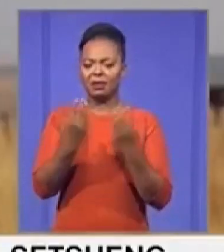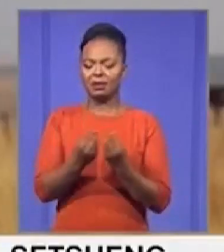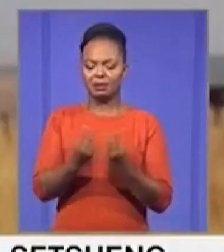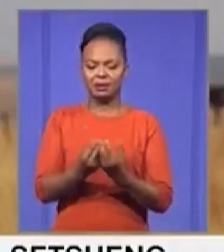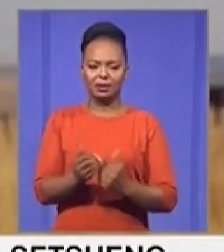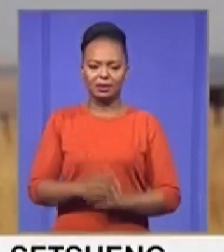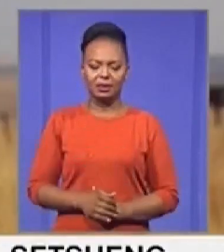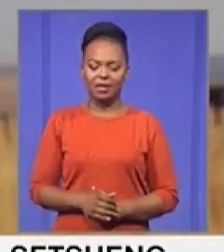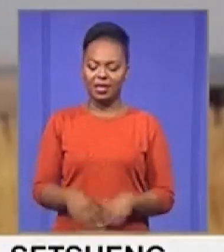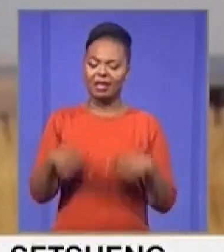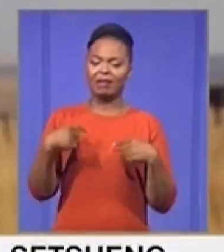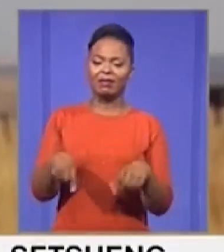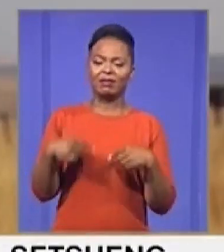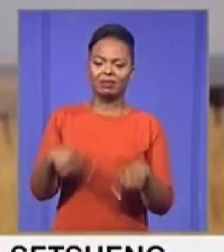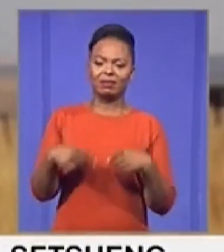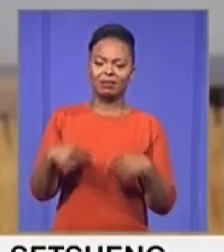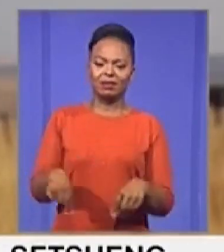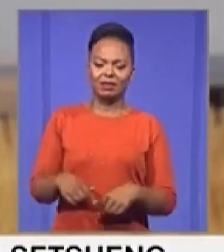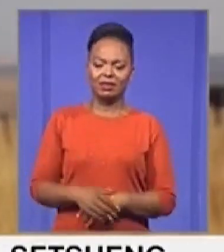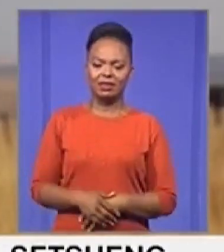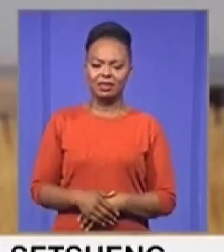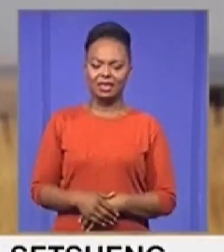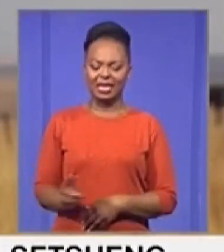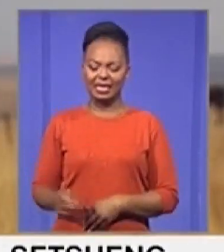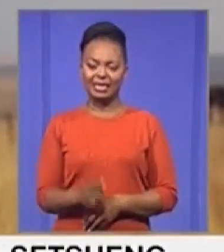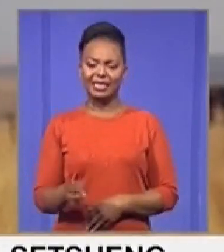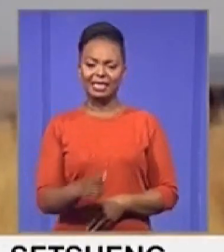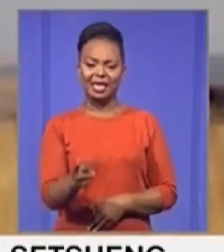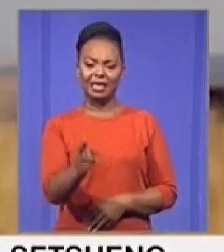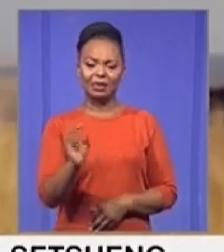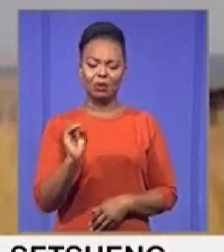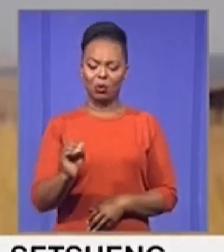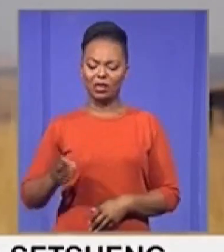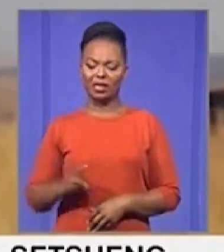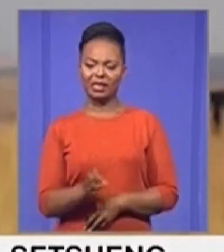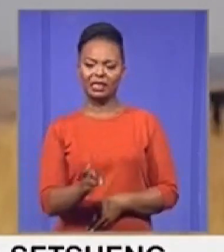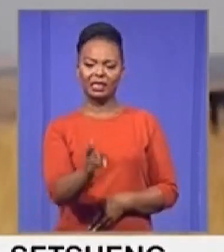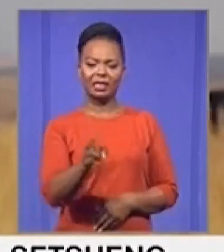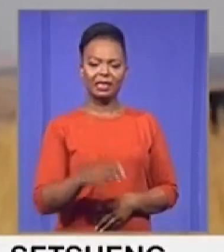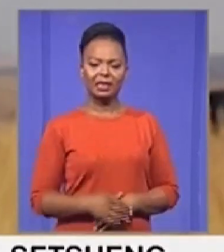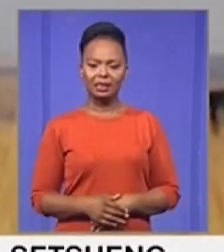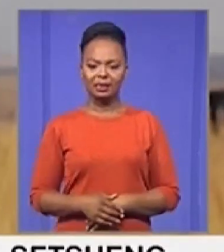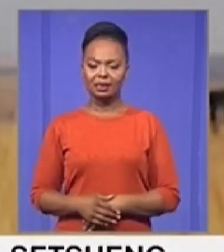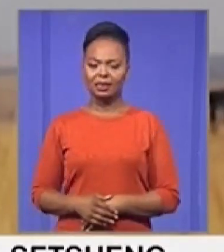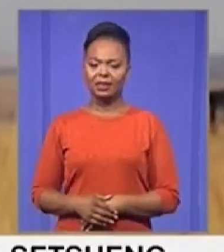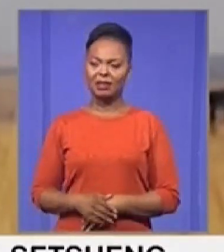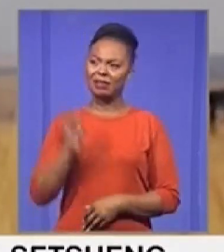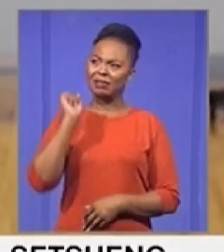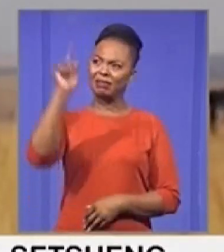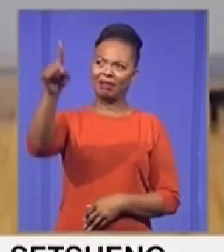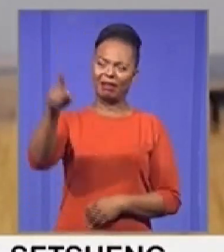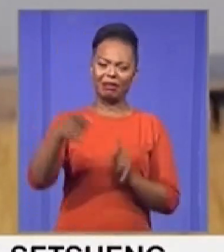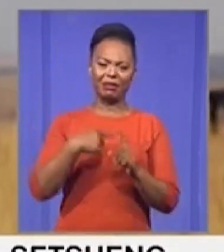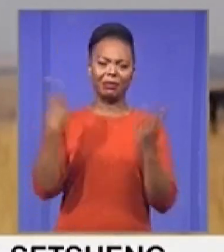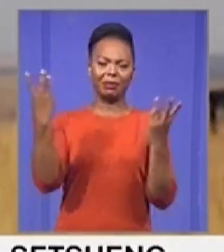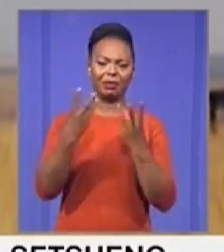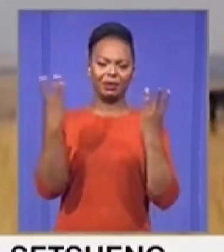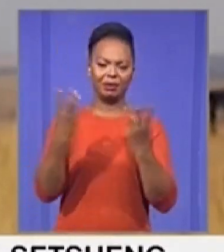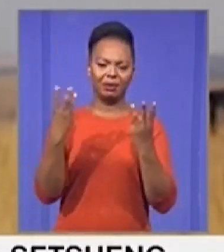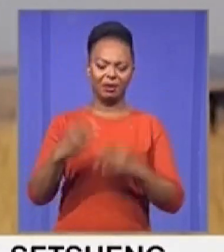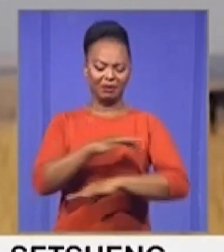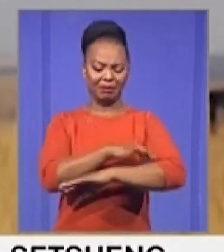that there are snakes around. And also we are far away from people, and the